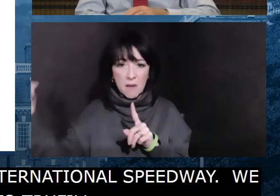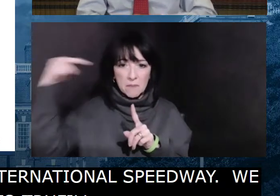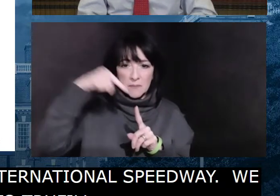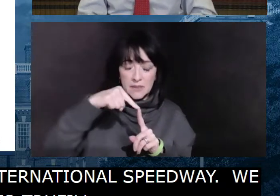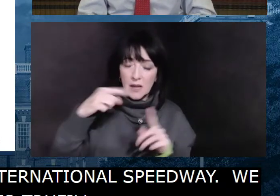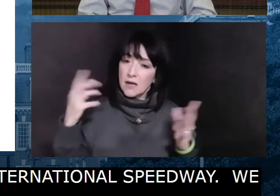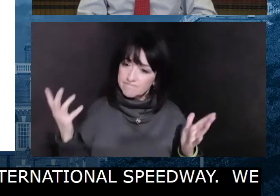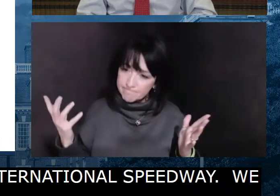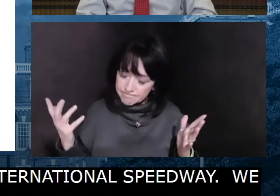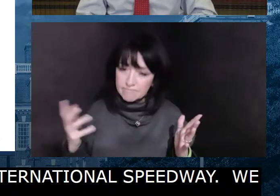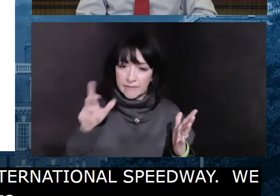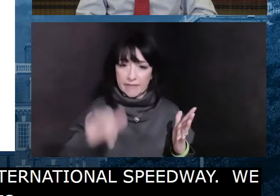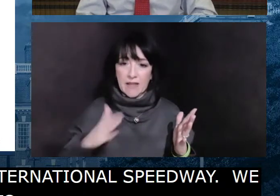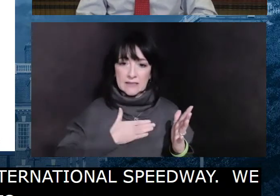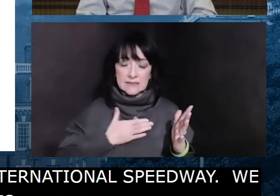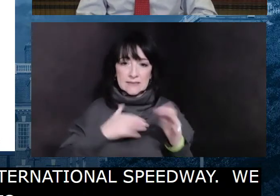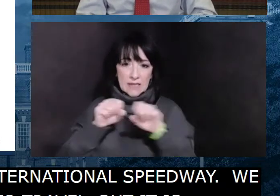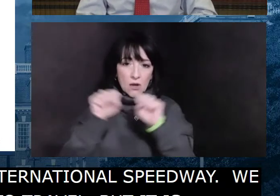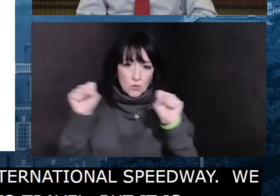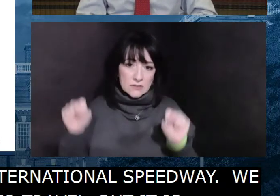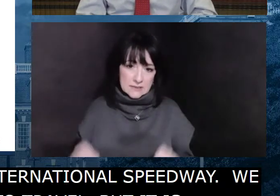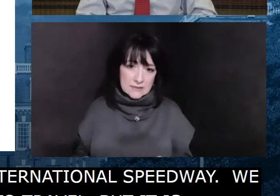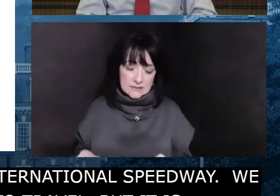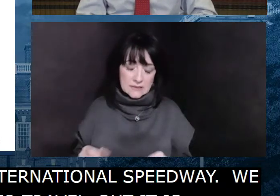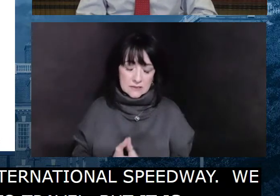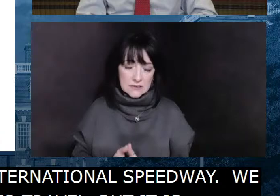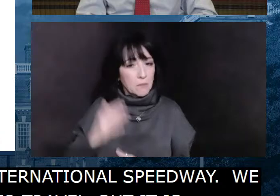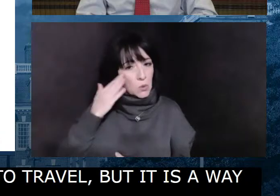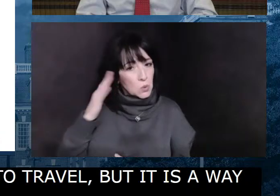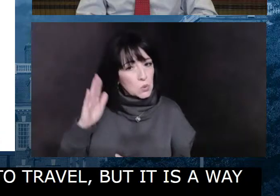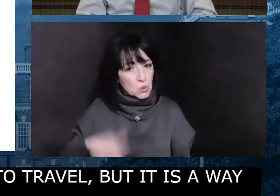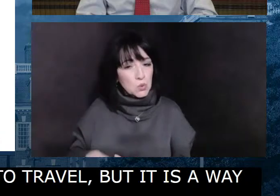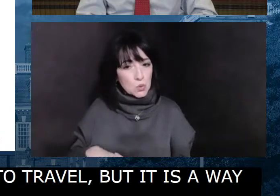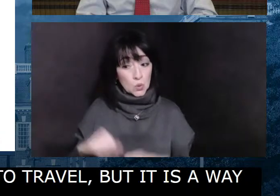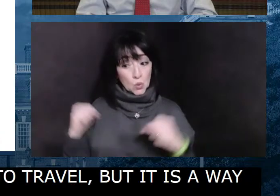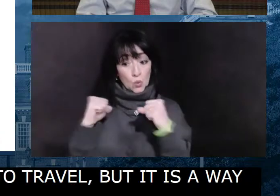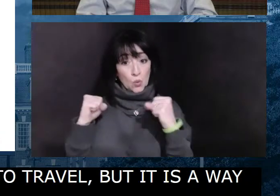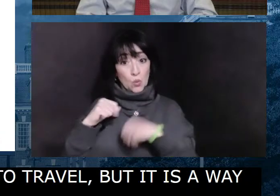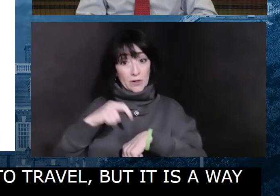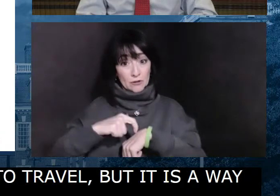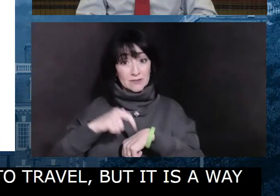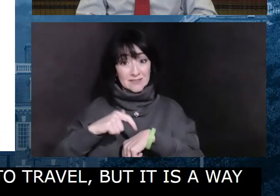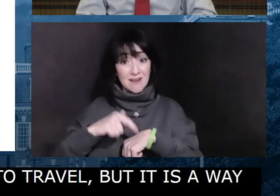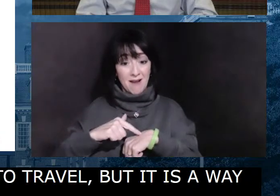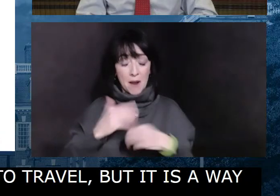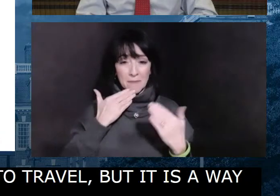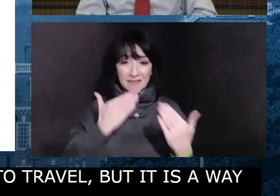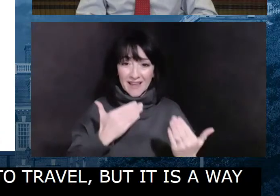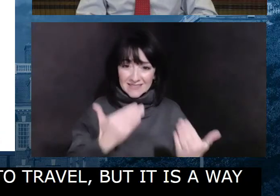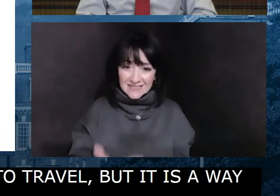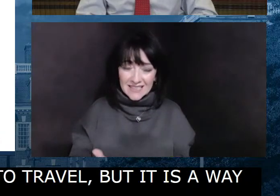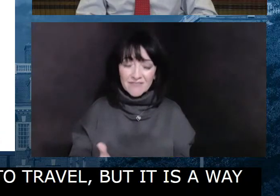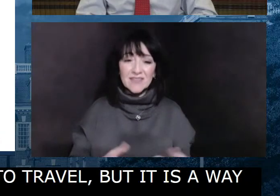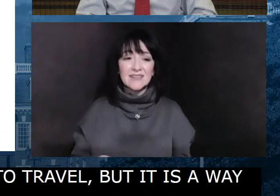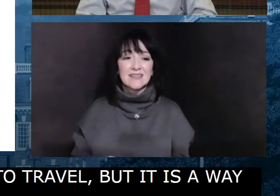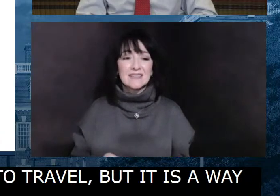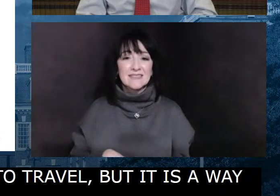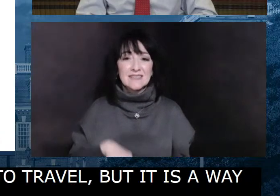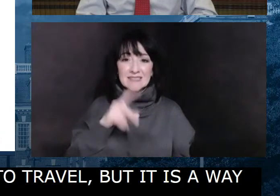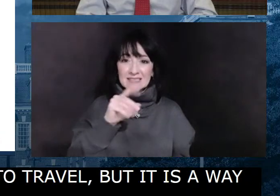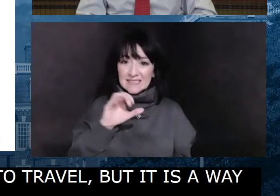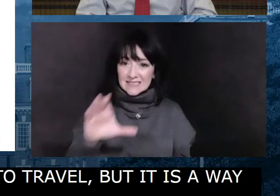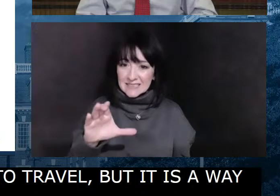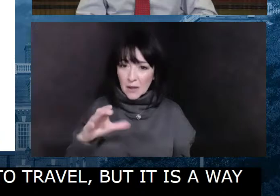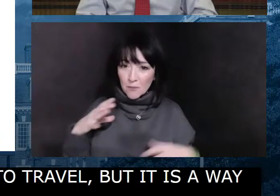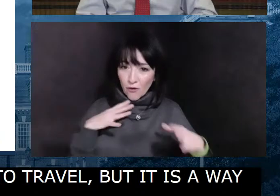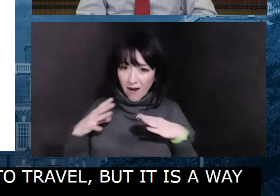winter as people moved indoors with the holiday seasons, starting with Thanksgiving. And we've seen that with the number